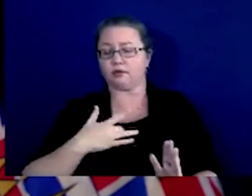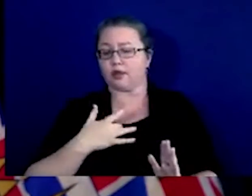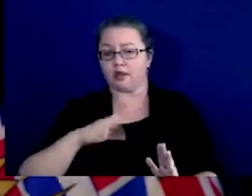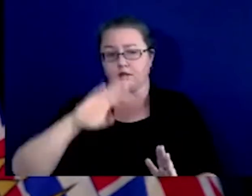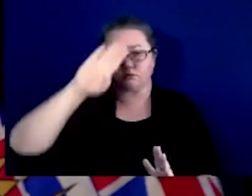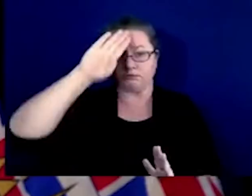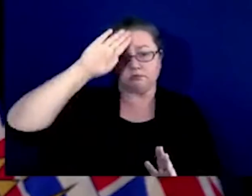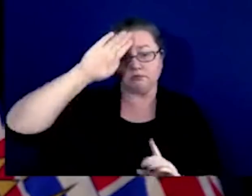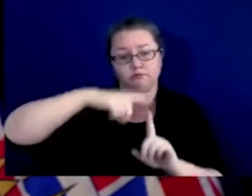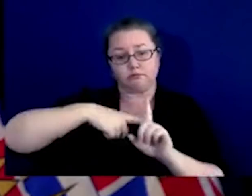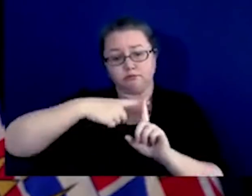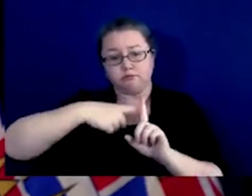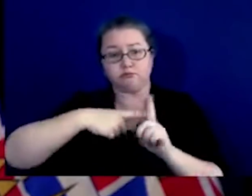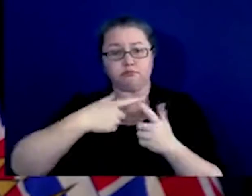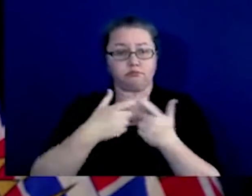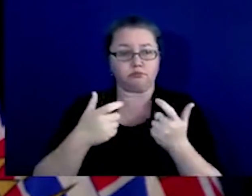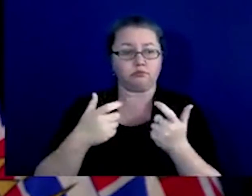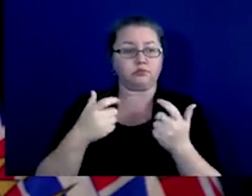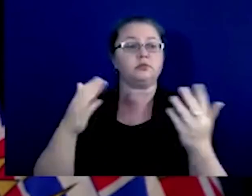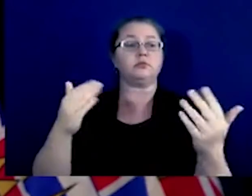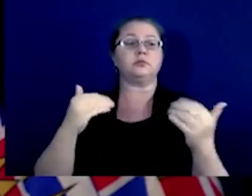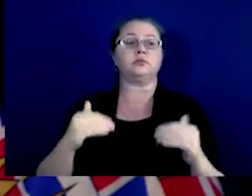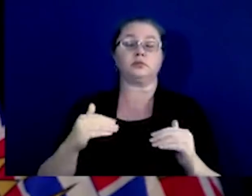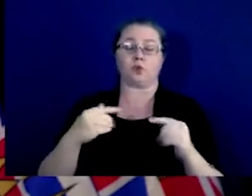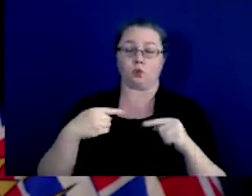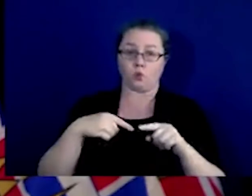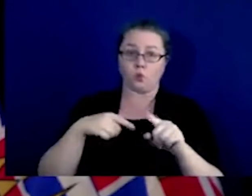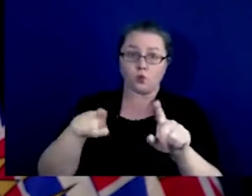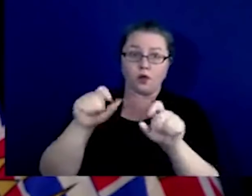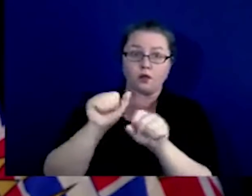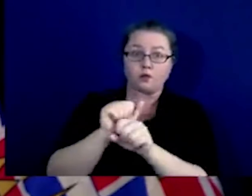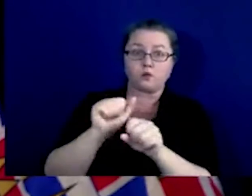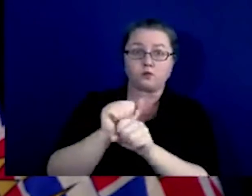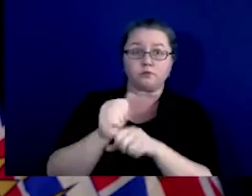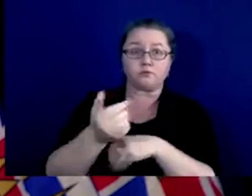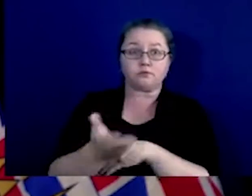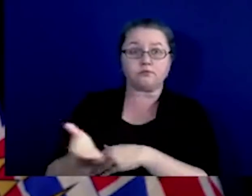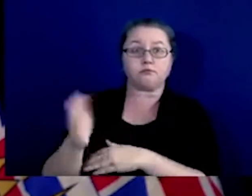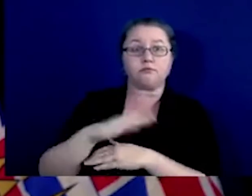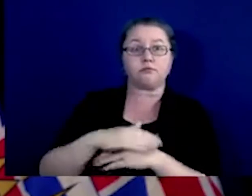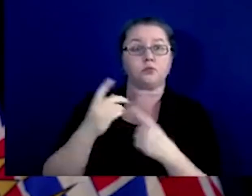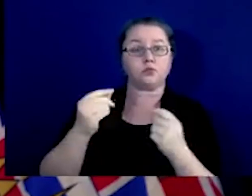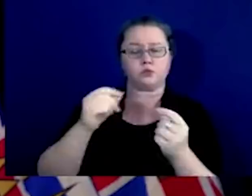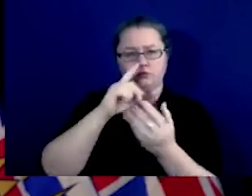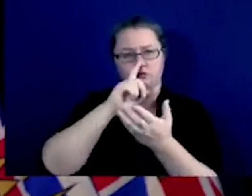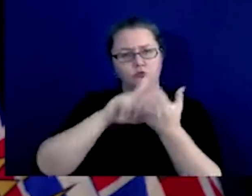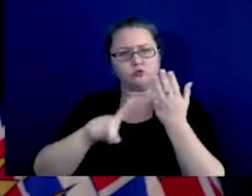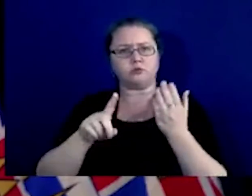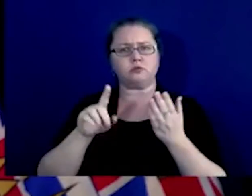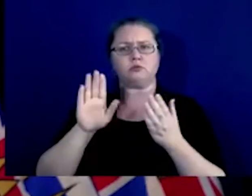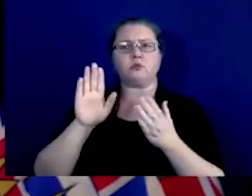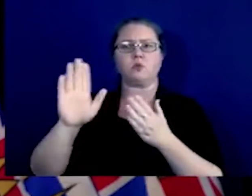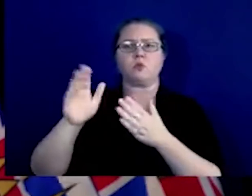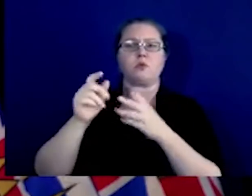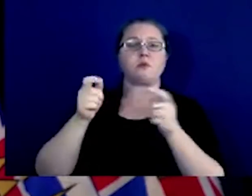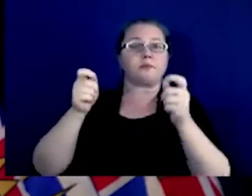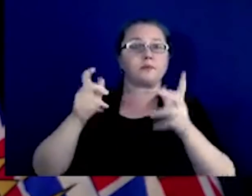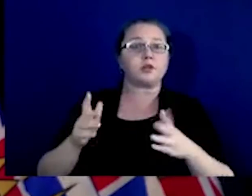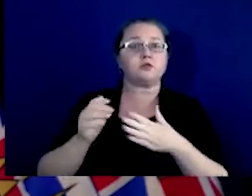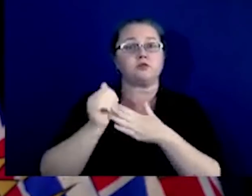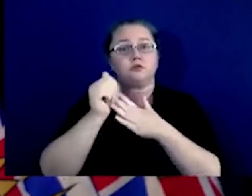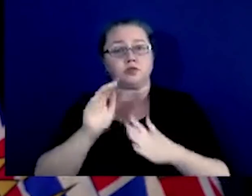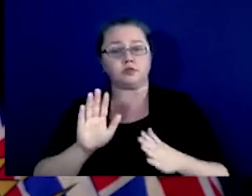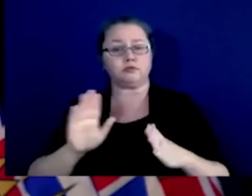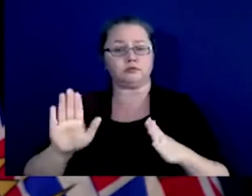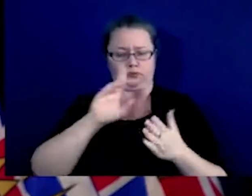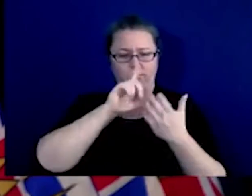basis, making sure you have those barriers in place for when people need to come together, and you have minimum